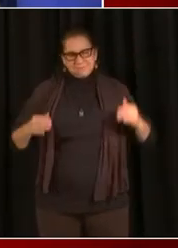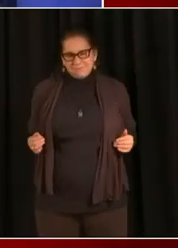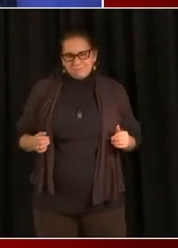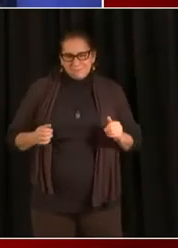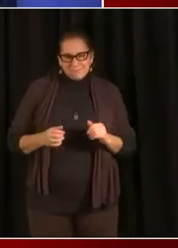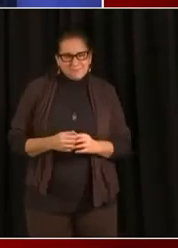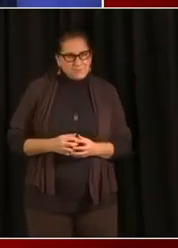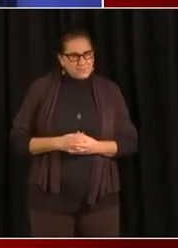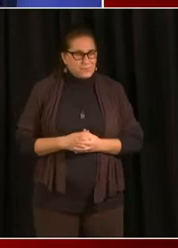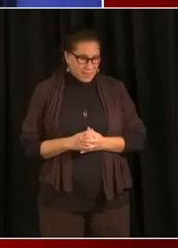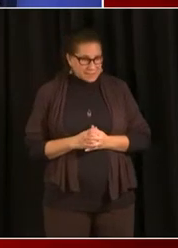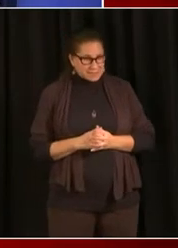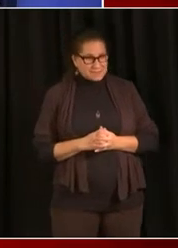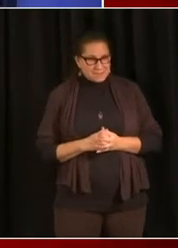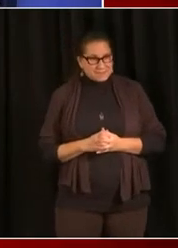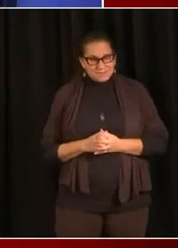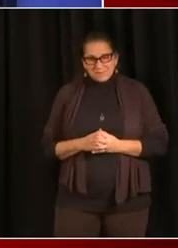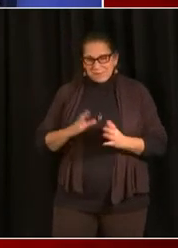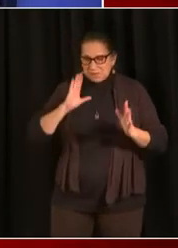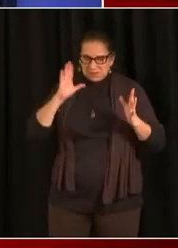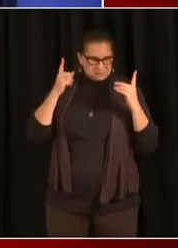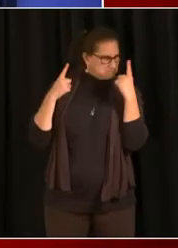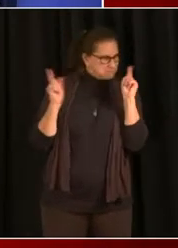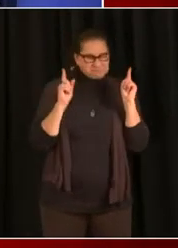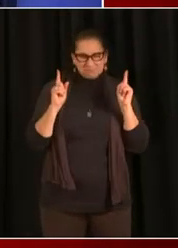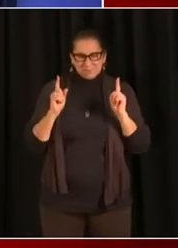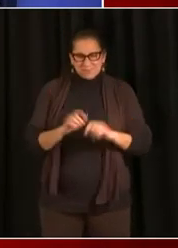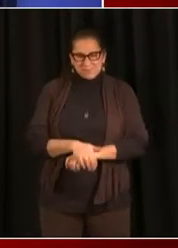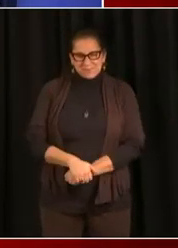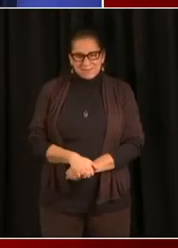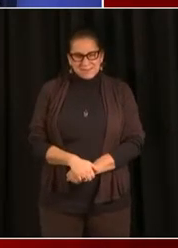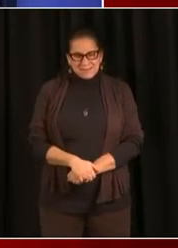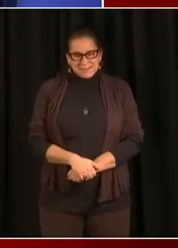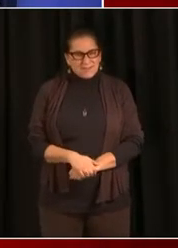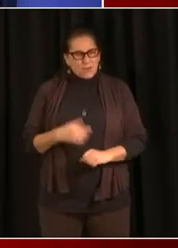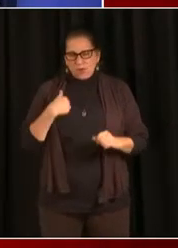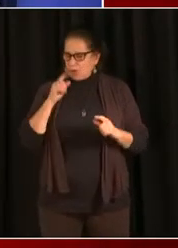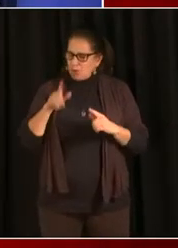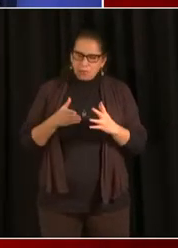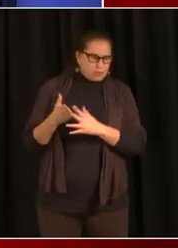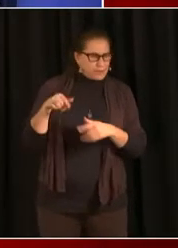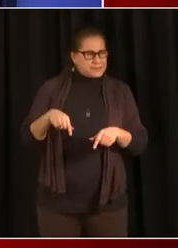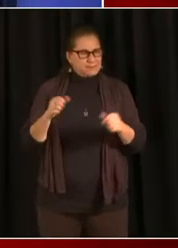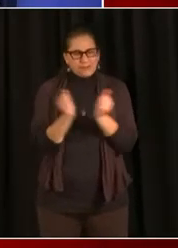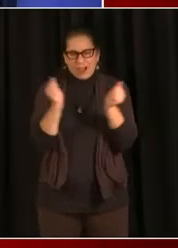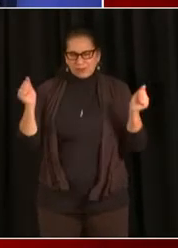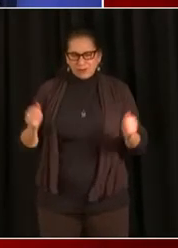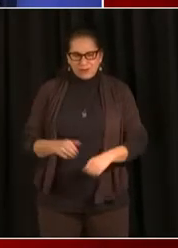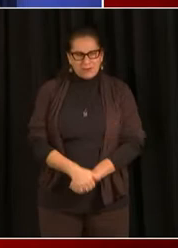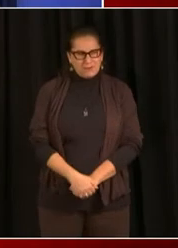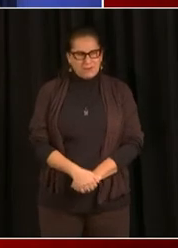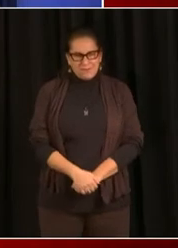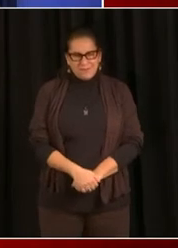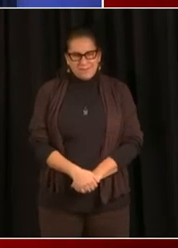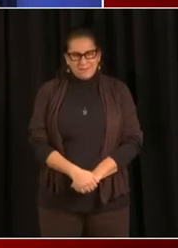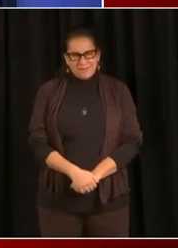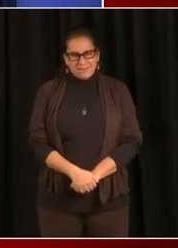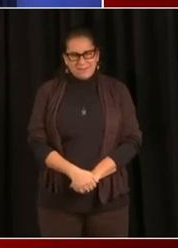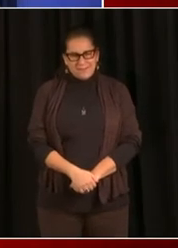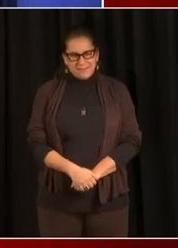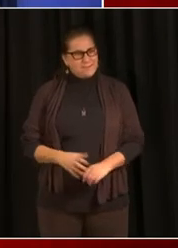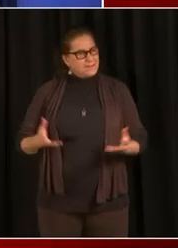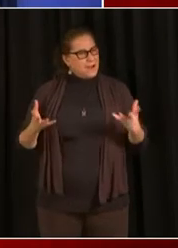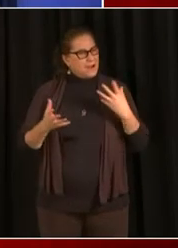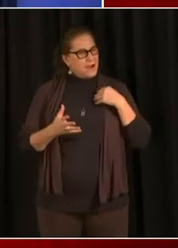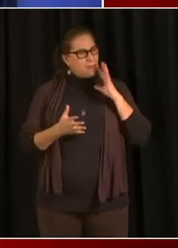best vaccine. Yes. And we are going to get through, and different times are going to come, and they are going to be very good.